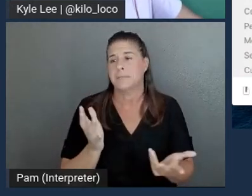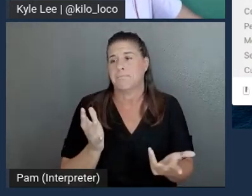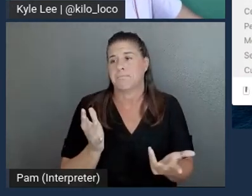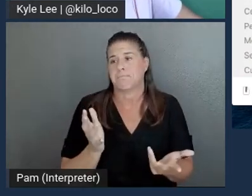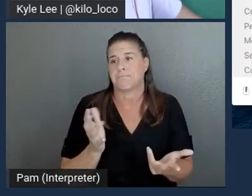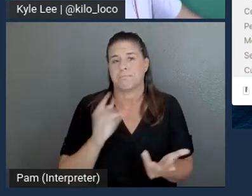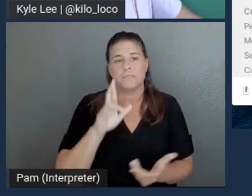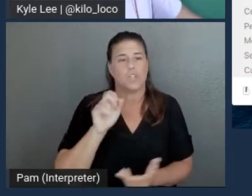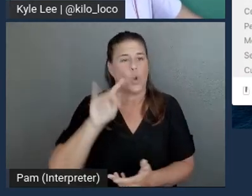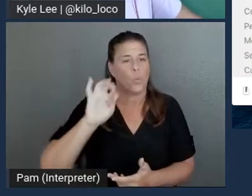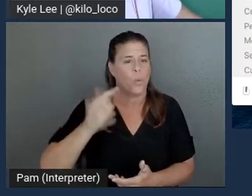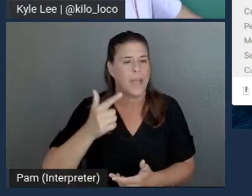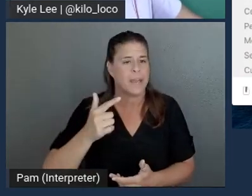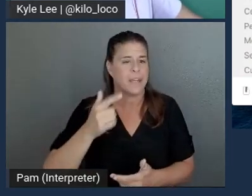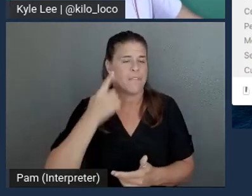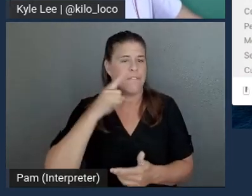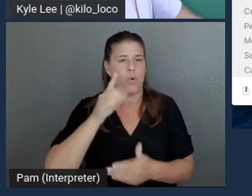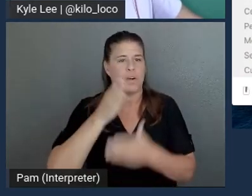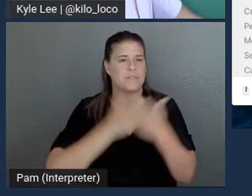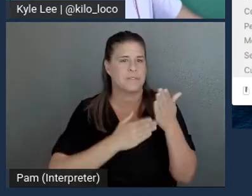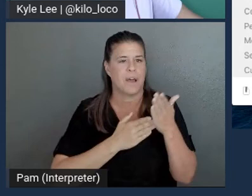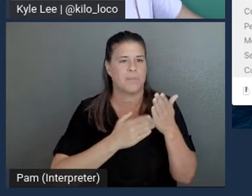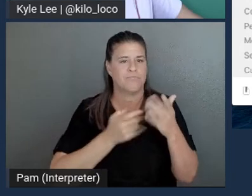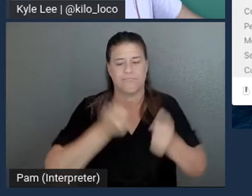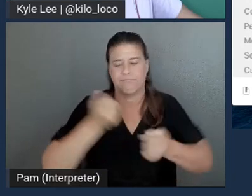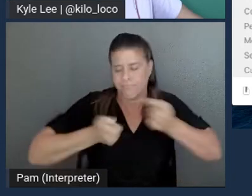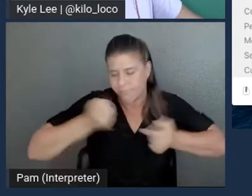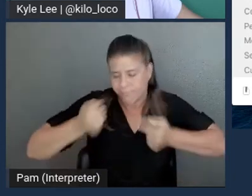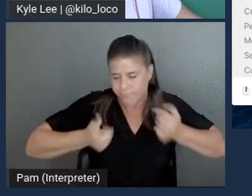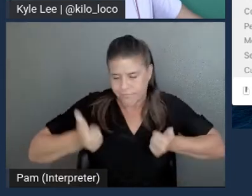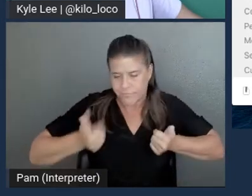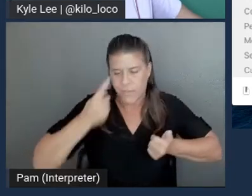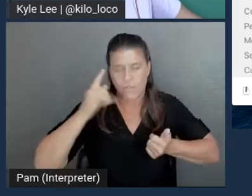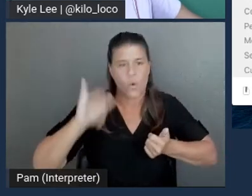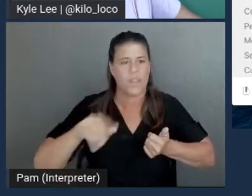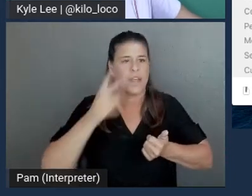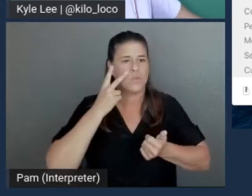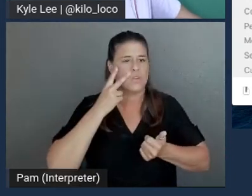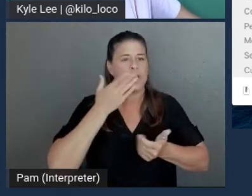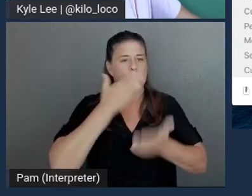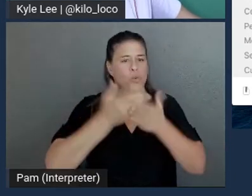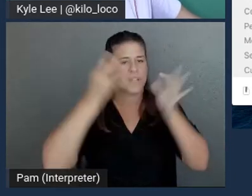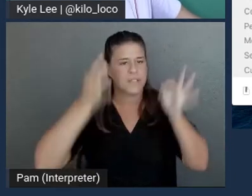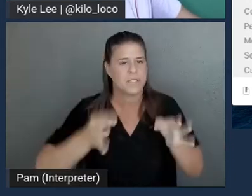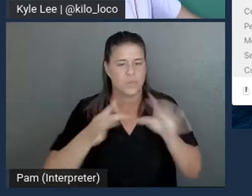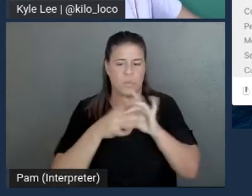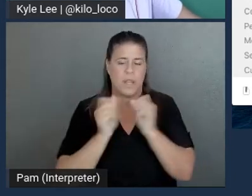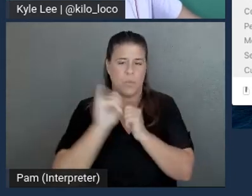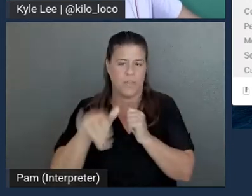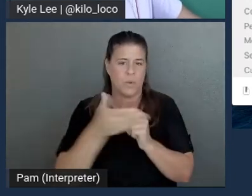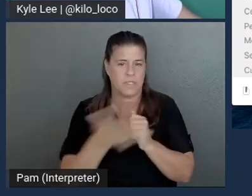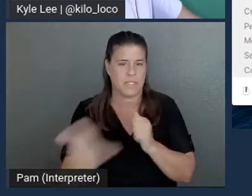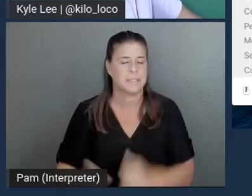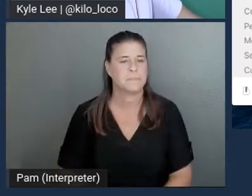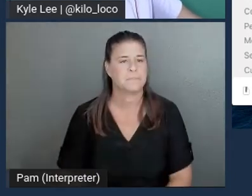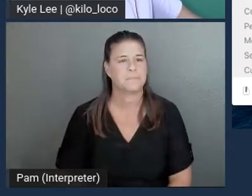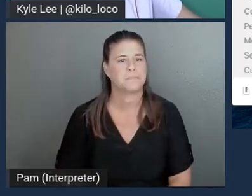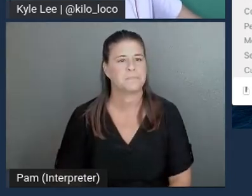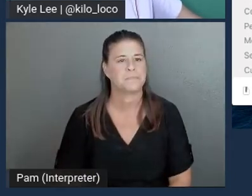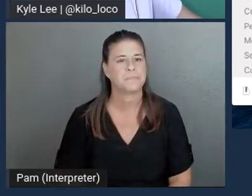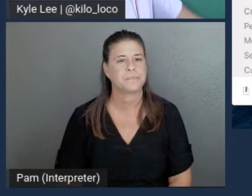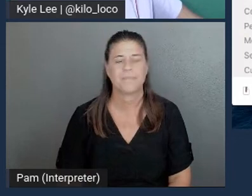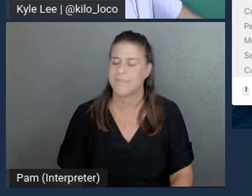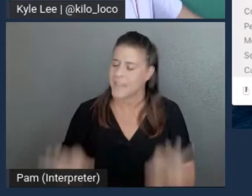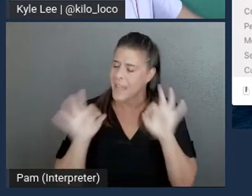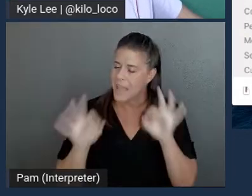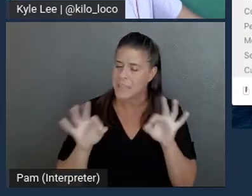rating to some content comparison here that you kind of can make good decisions on based off of those things. Excellent.